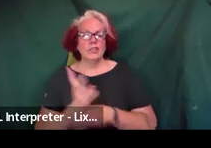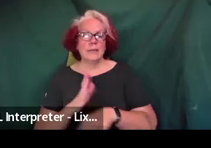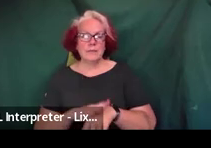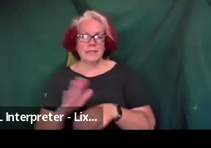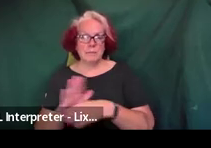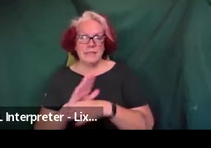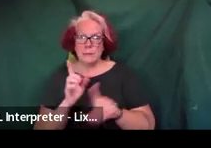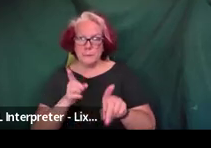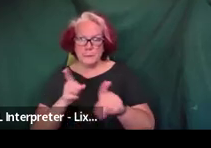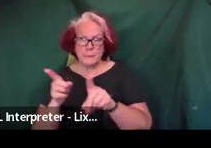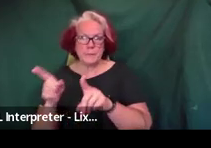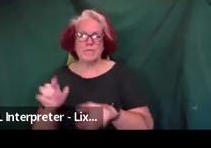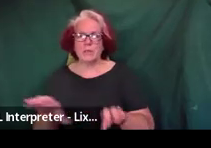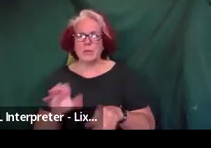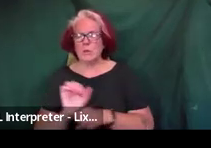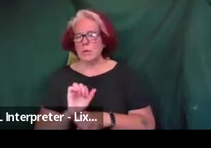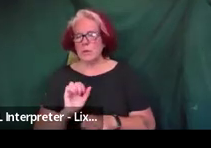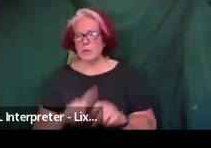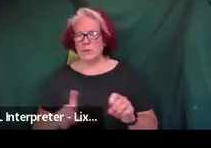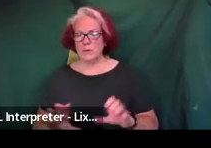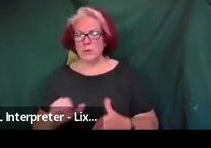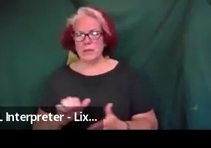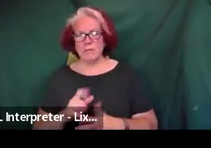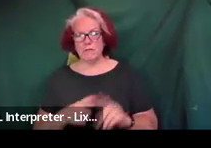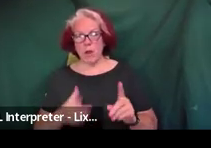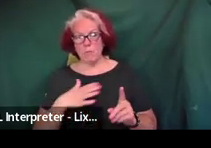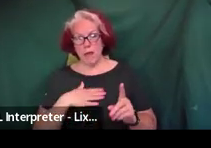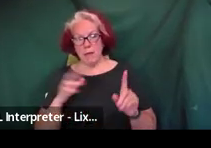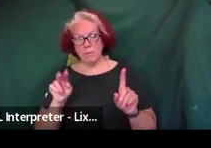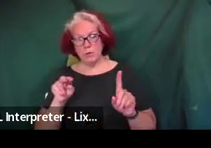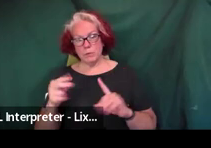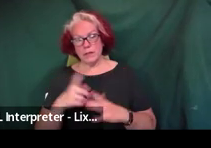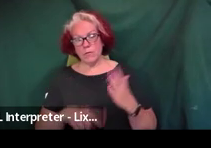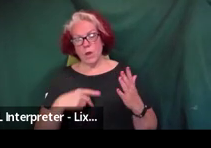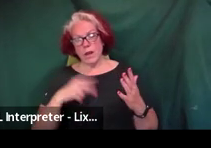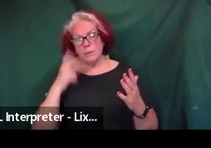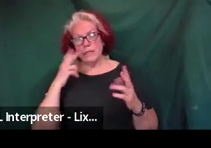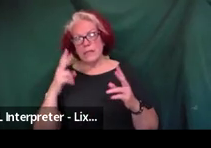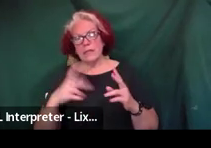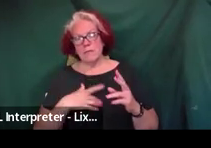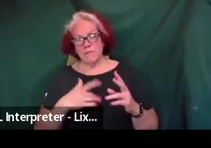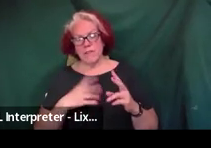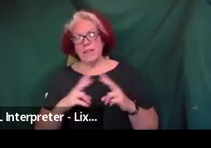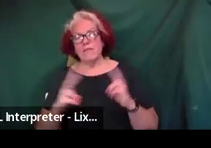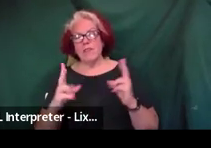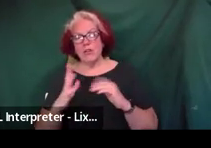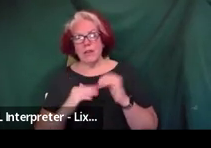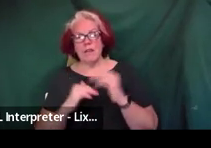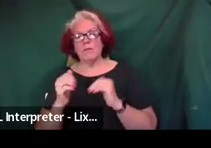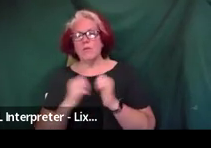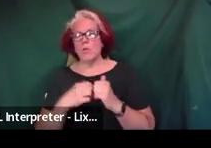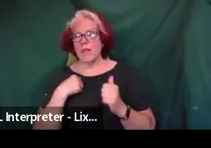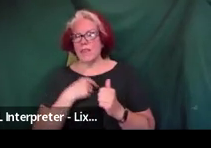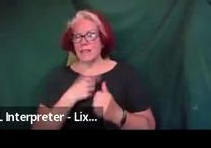that's good. And so from my perspective, what I'm seeing, I'm feeling very comfortable with us meeting